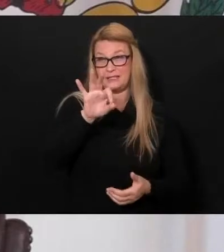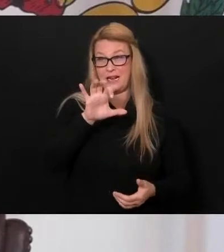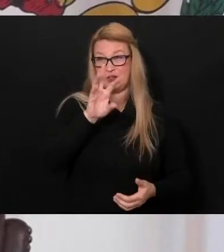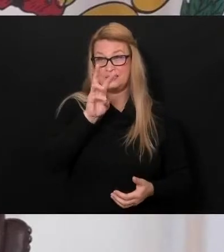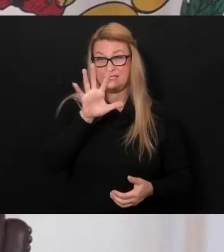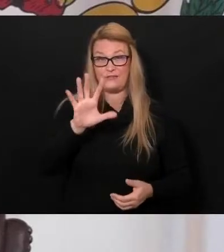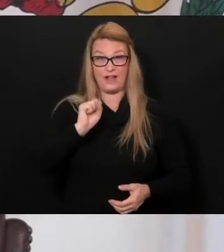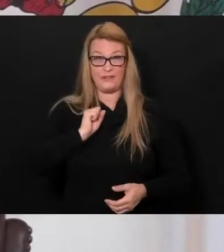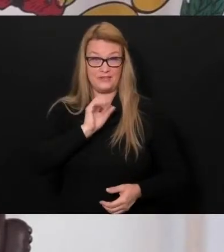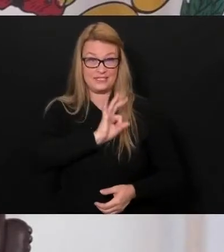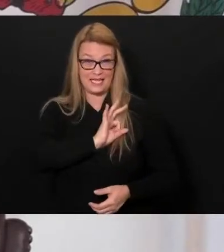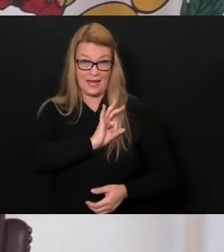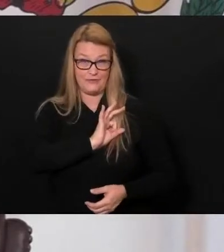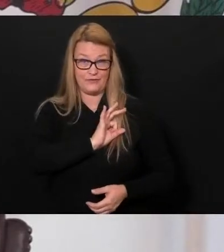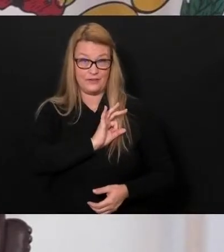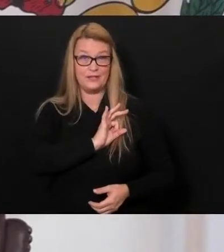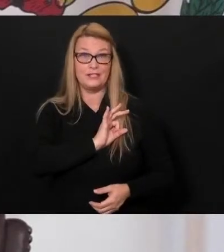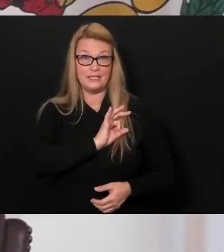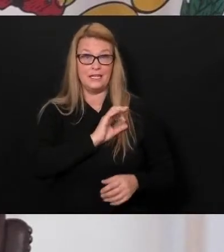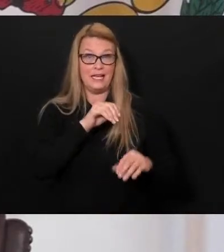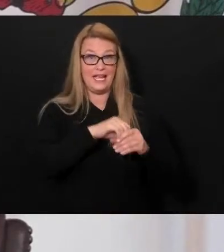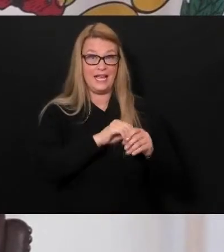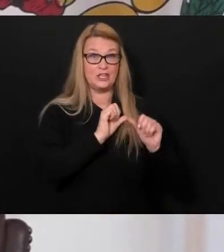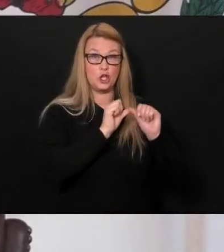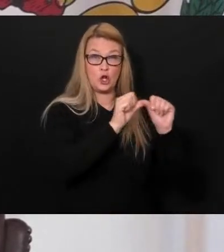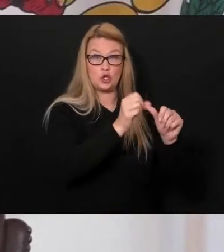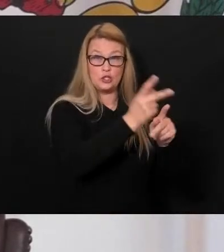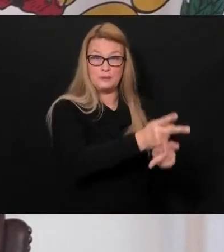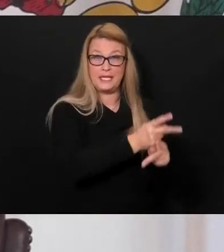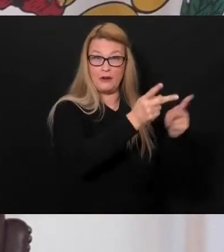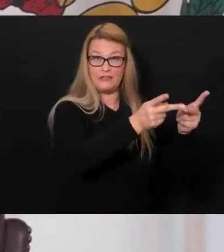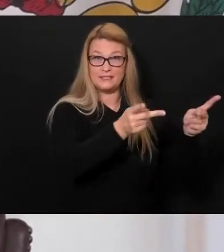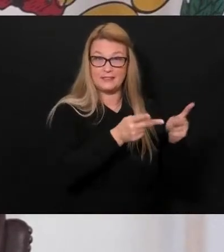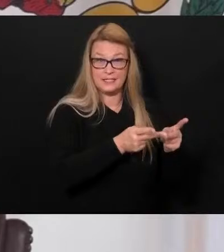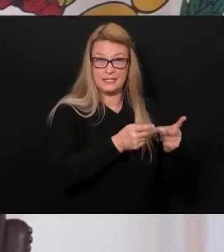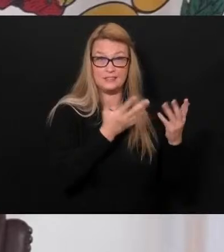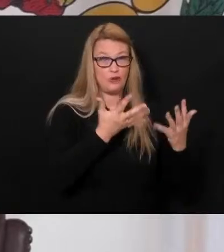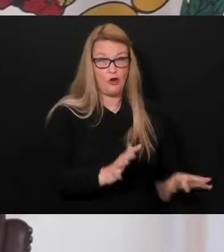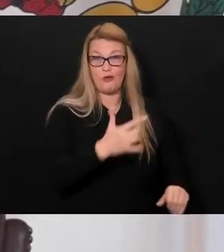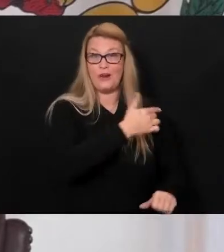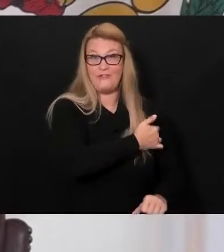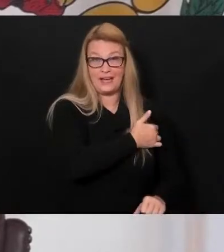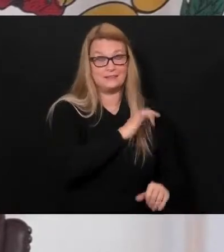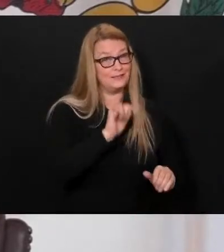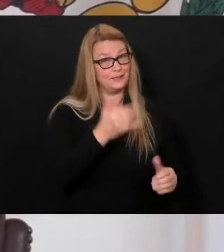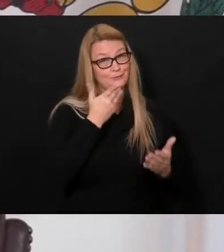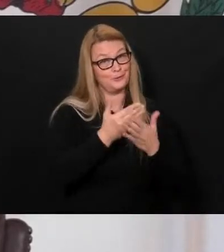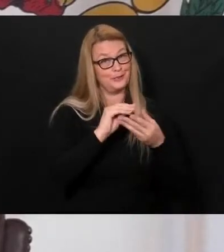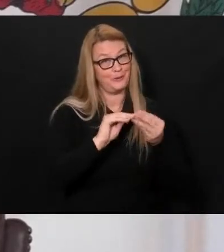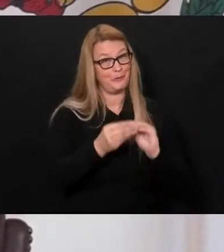16,965 of our staff and in our long-term care facilities that have been vaccinated. That's really good.